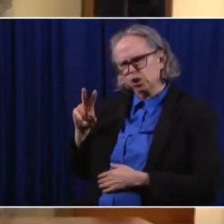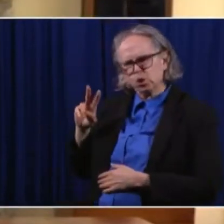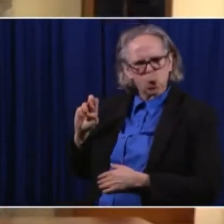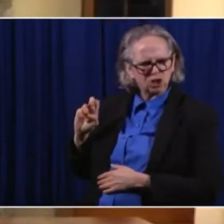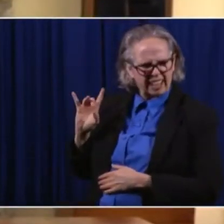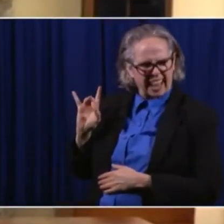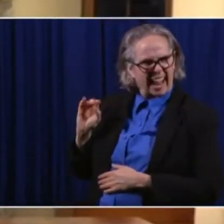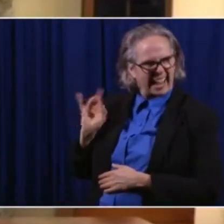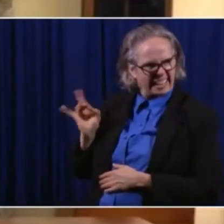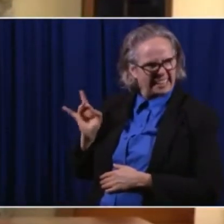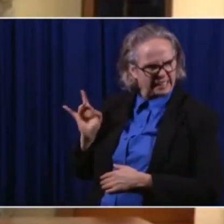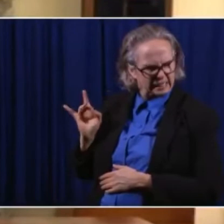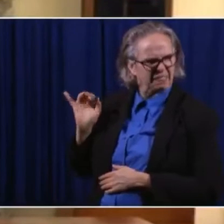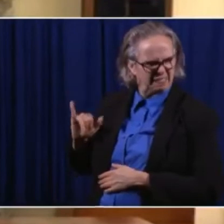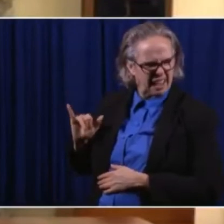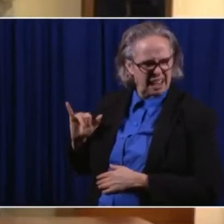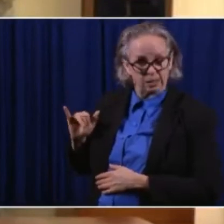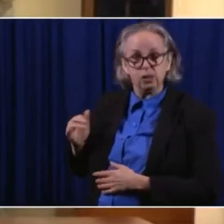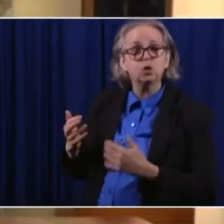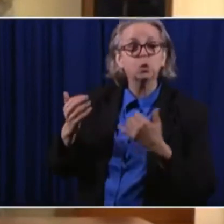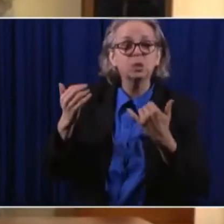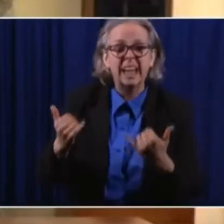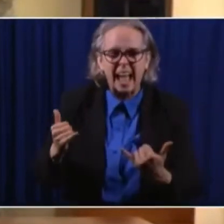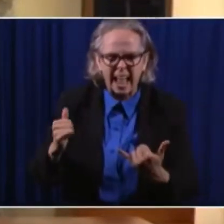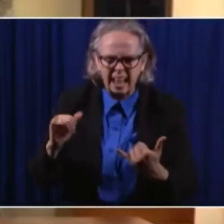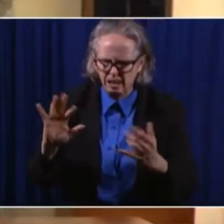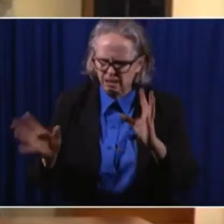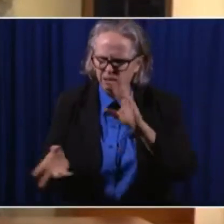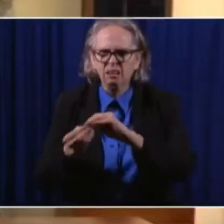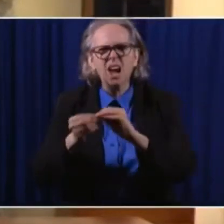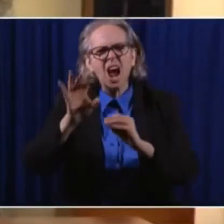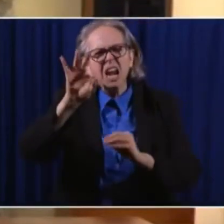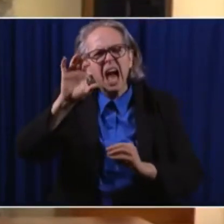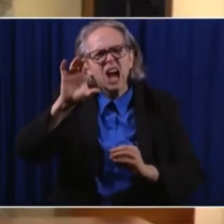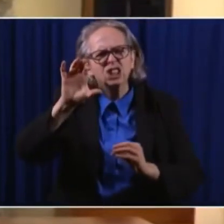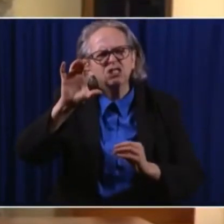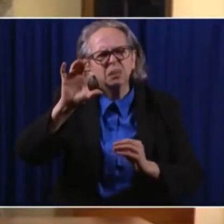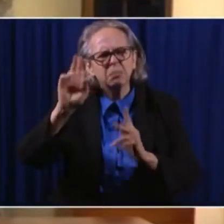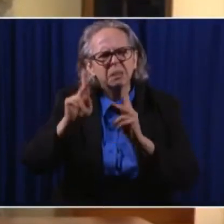ICU. Today, we have 900. So a dramatic